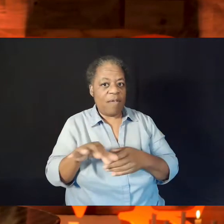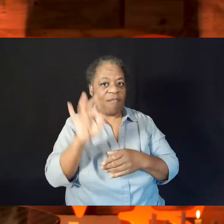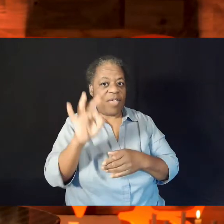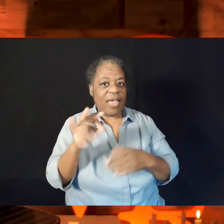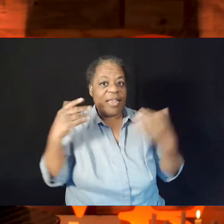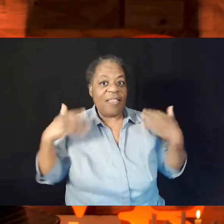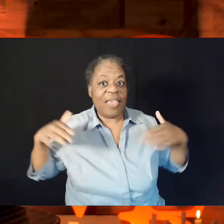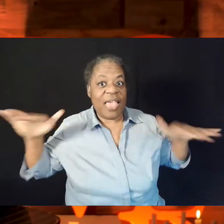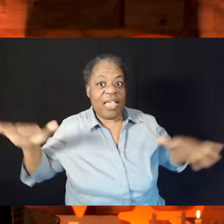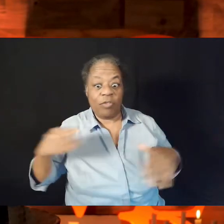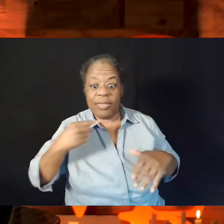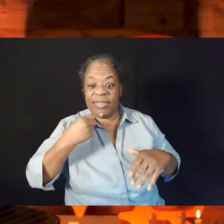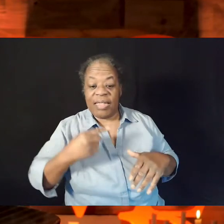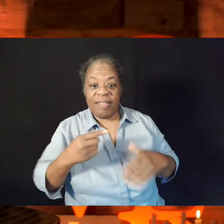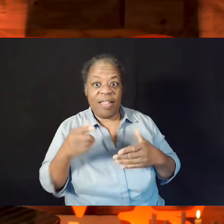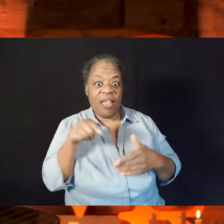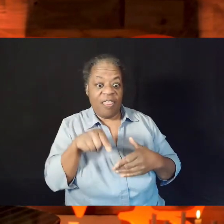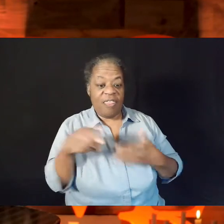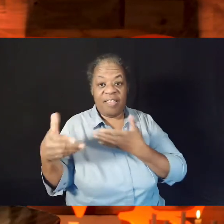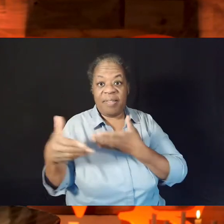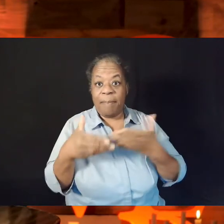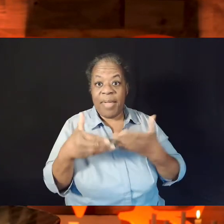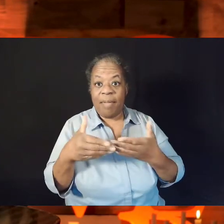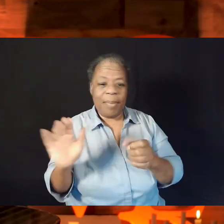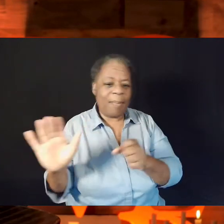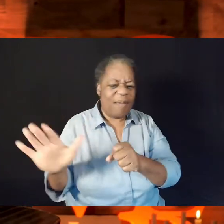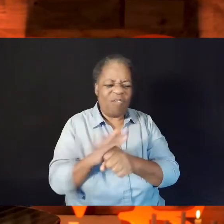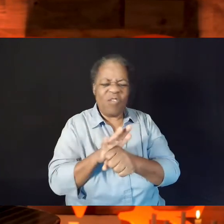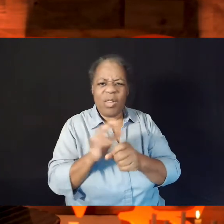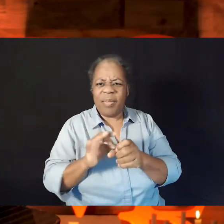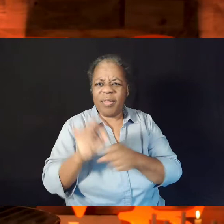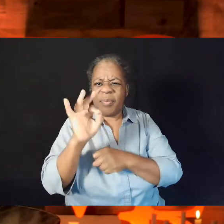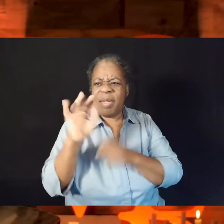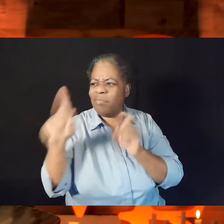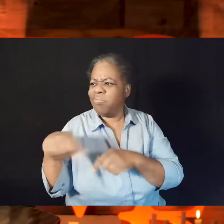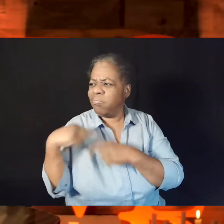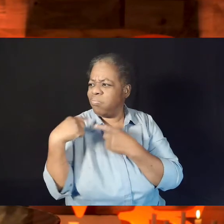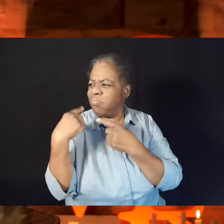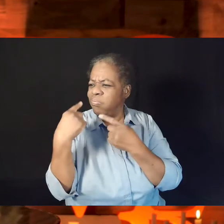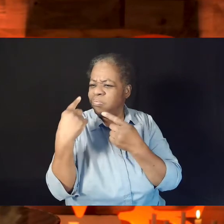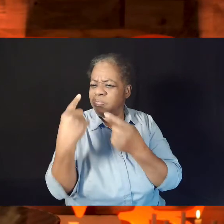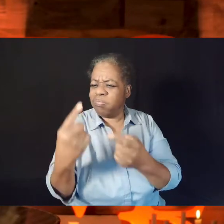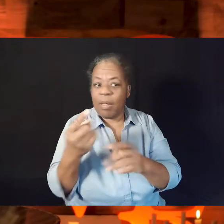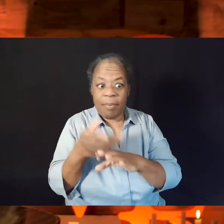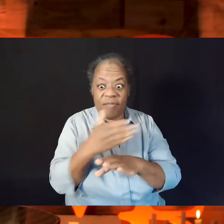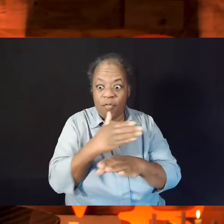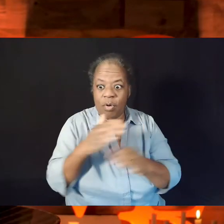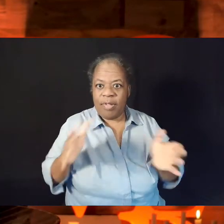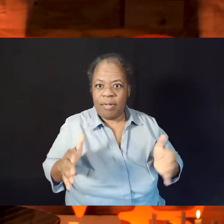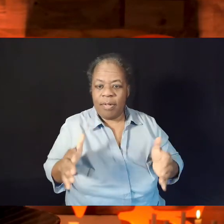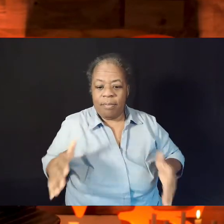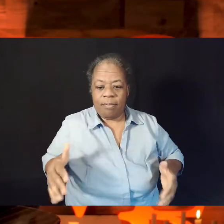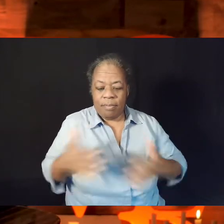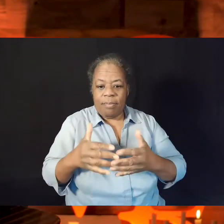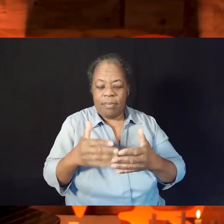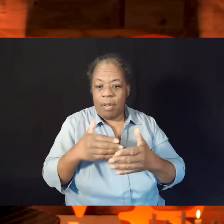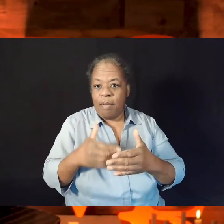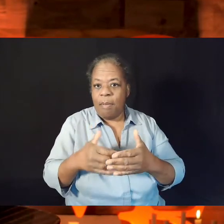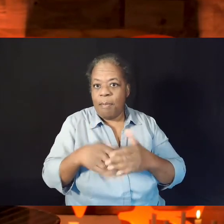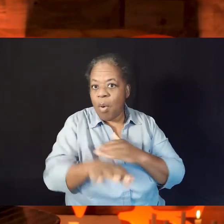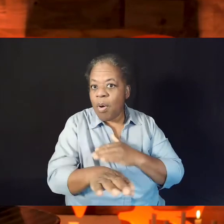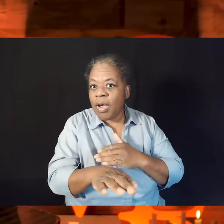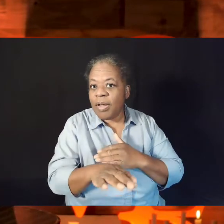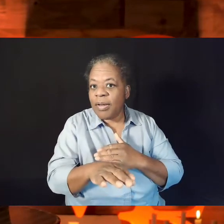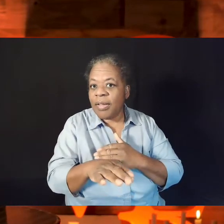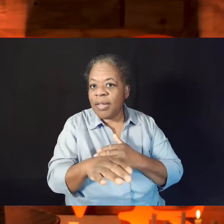this child would be filled with the Spirit for his life, even before he's born. And then there are the things the